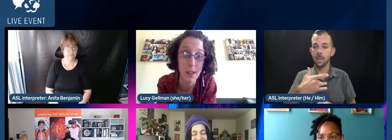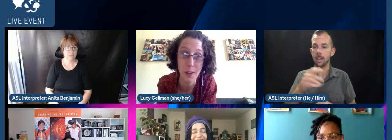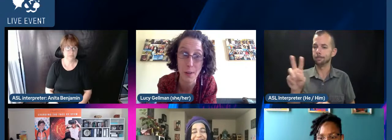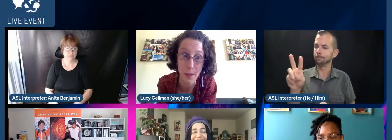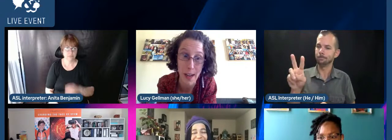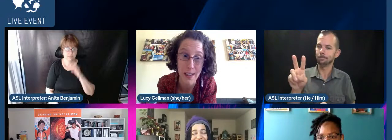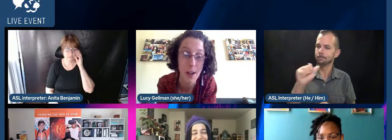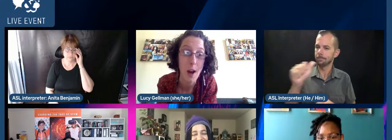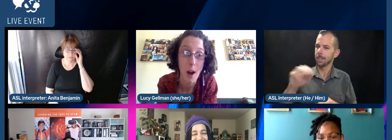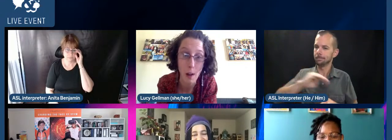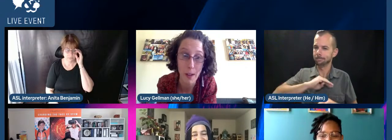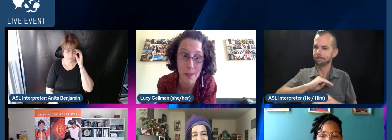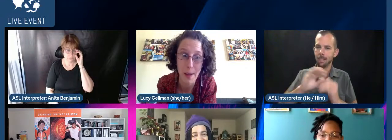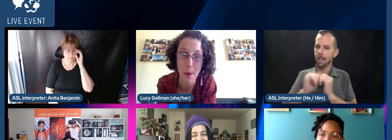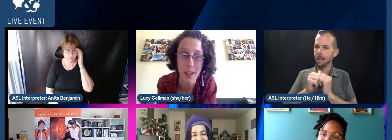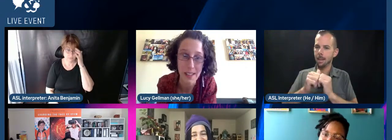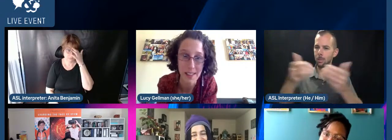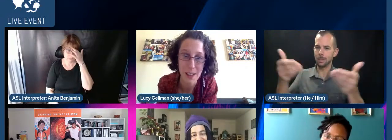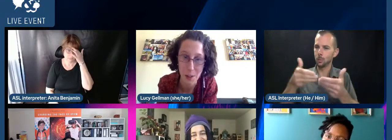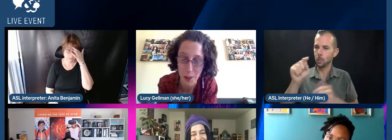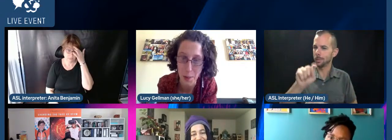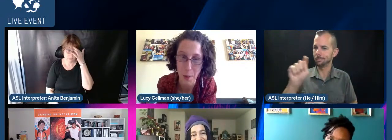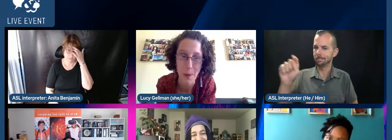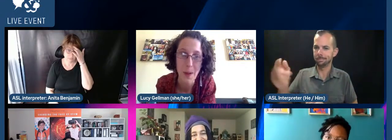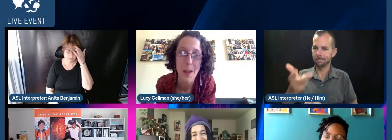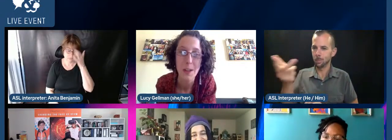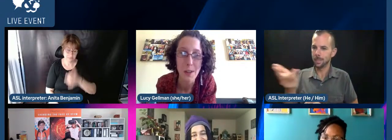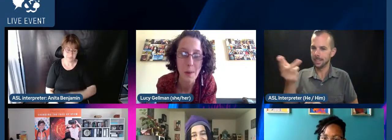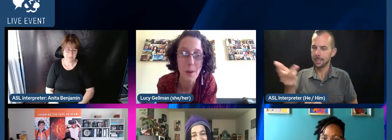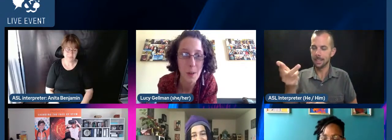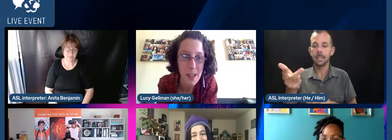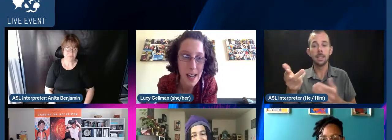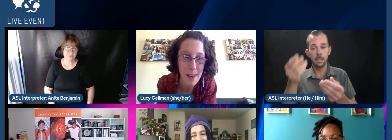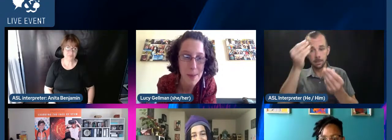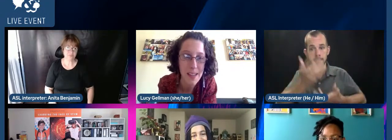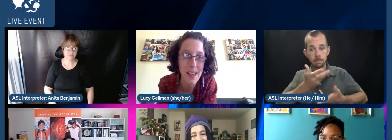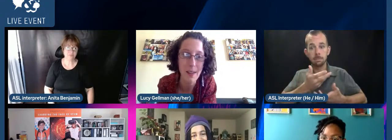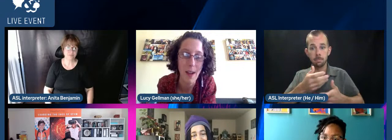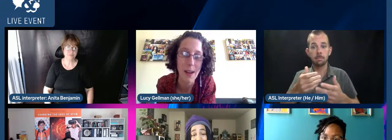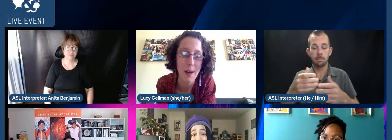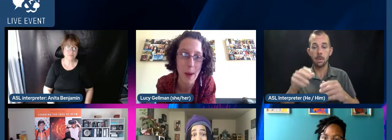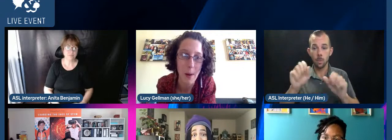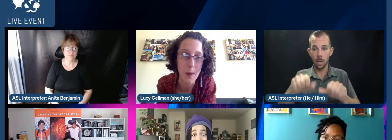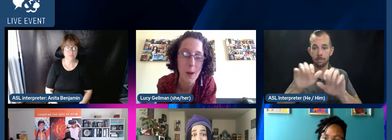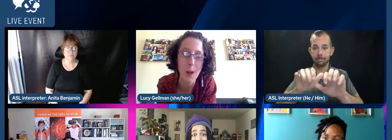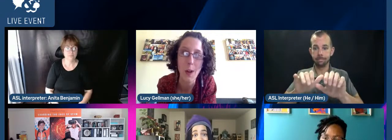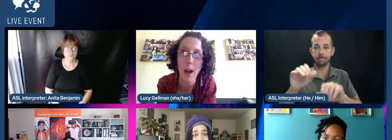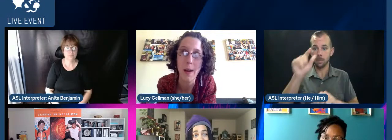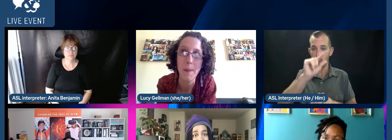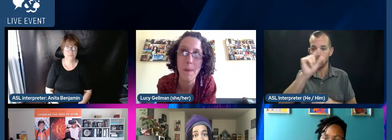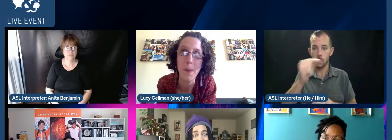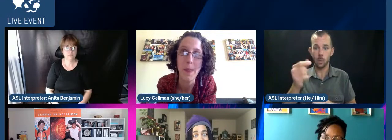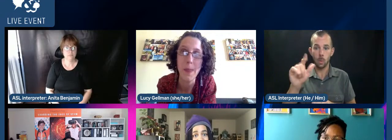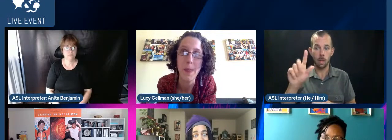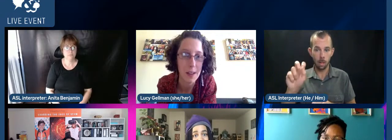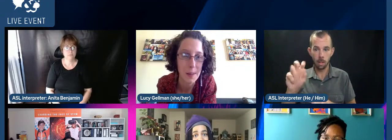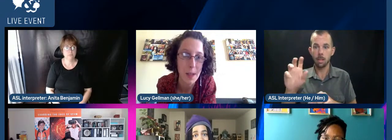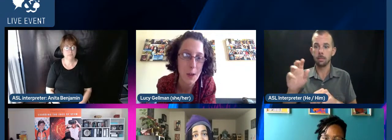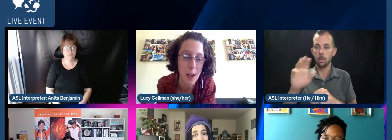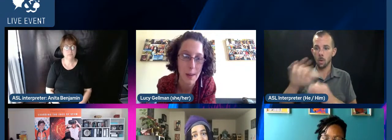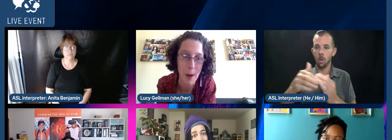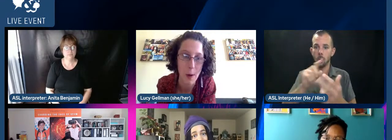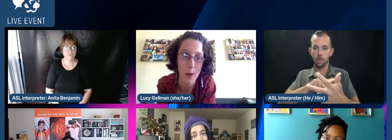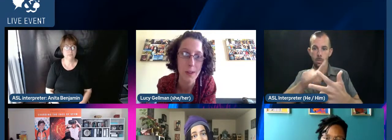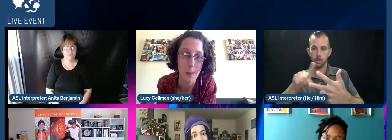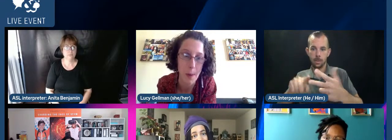enough, Google is your friend. All of them are easily searchable. So Claudia, I've been thinking a lot about the